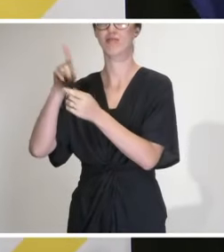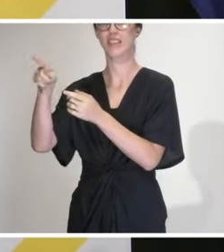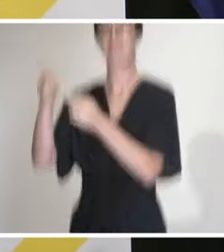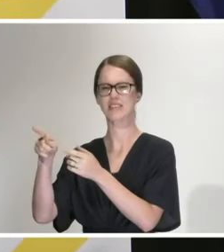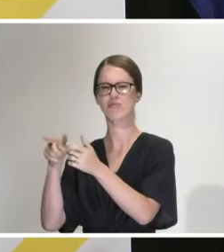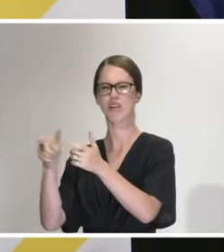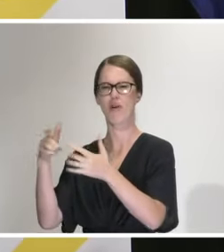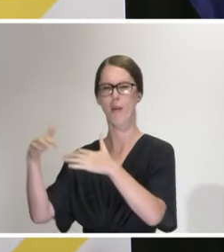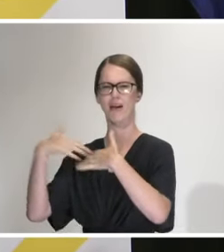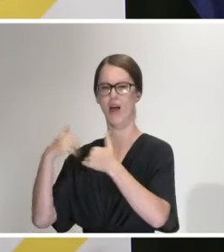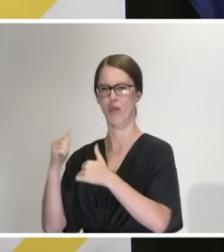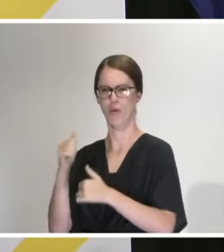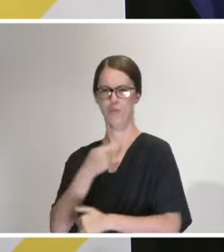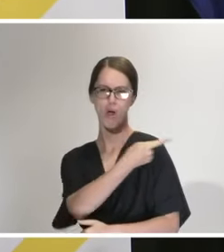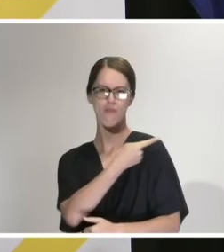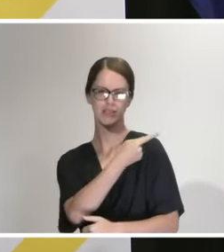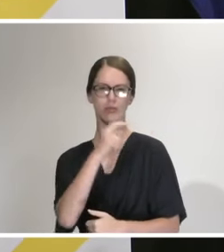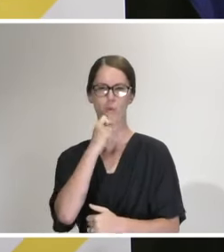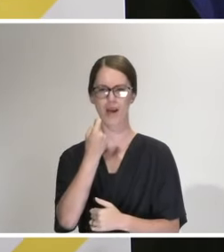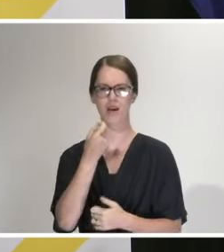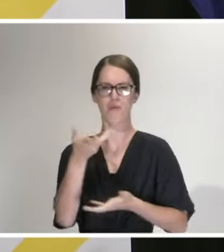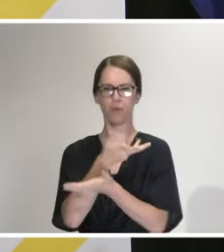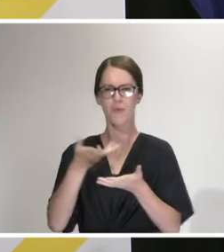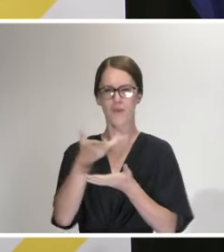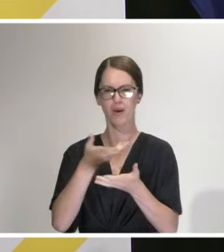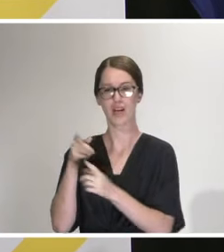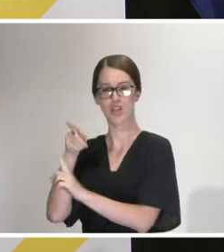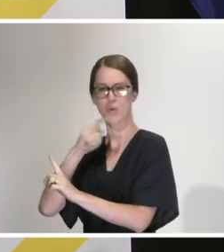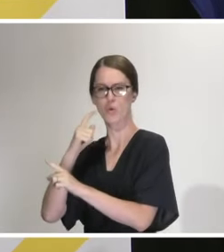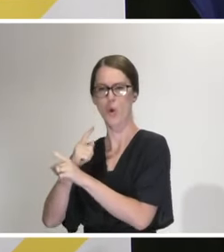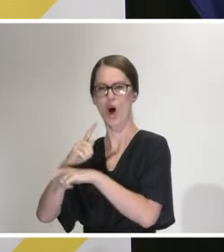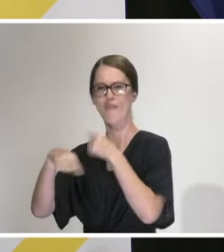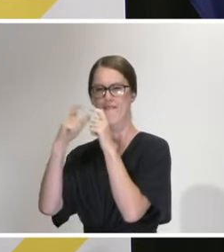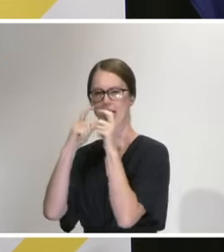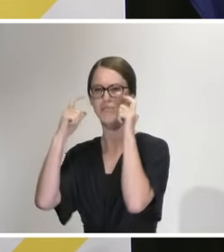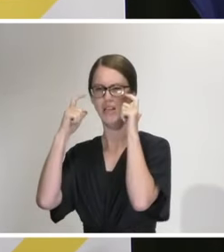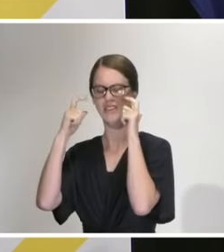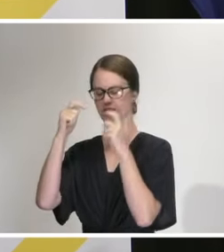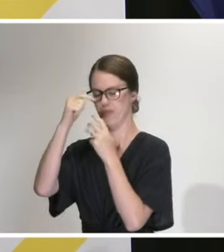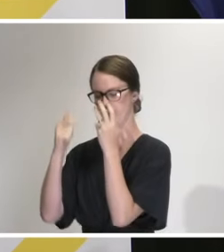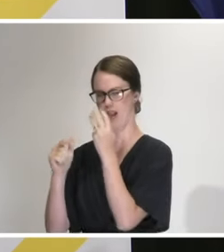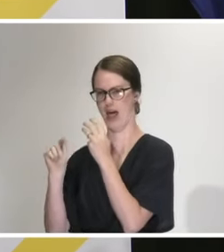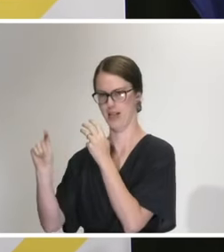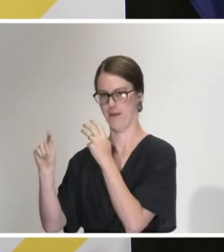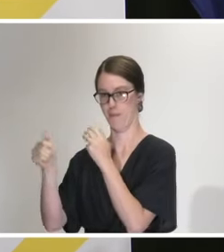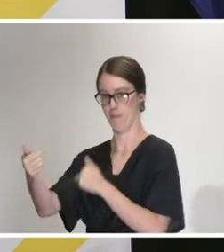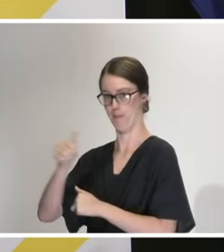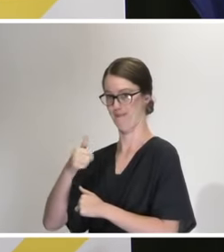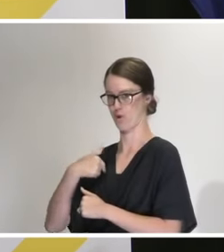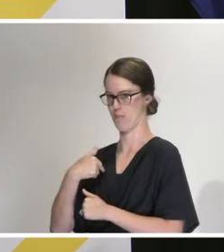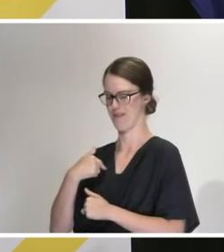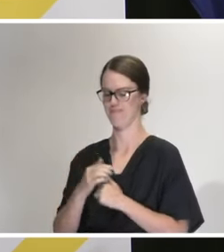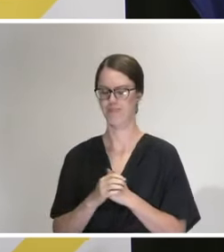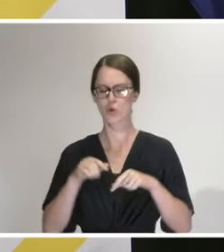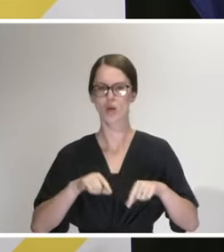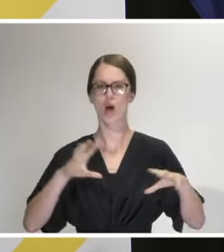and she'll be making some comments about face masks and one or two other matters once I've finished. So today we have